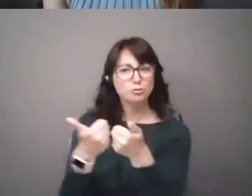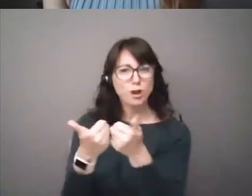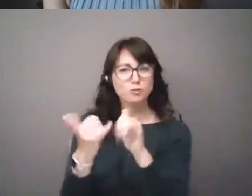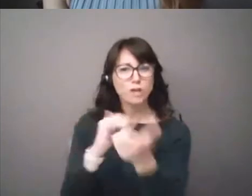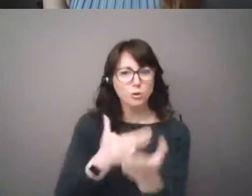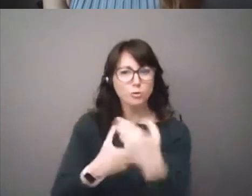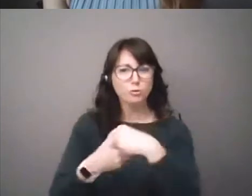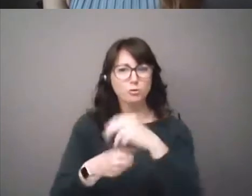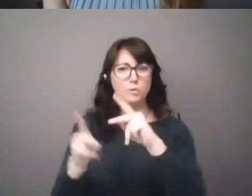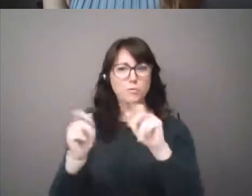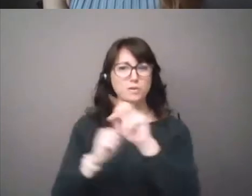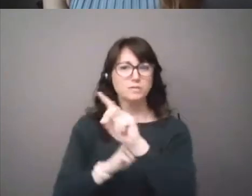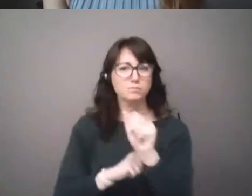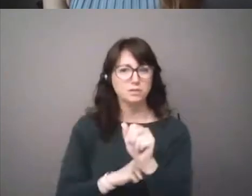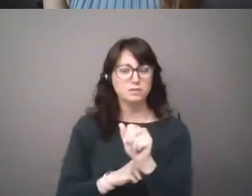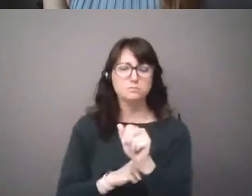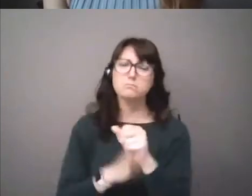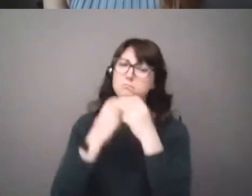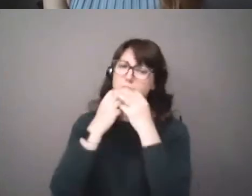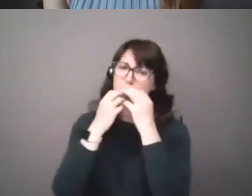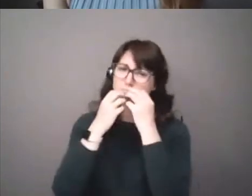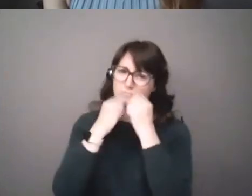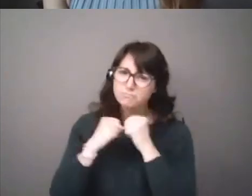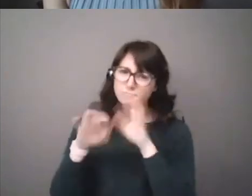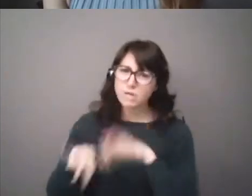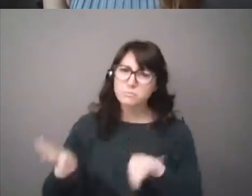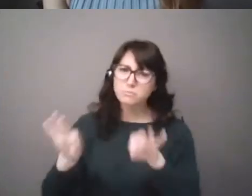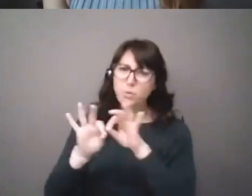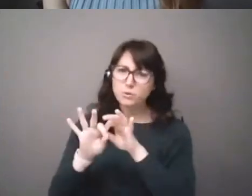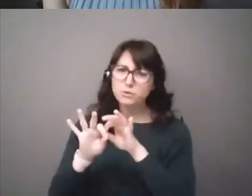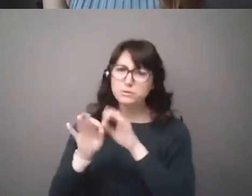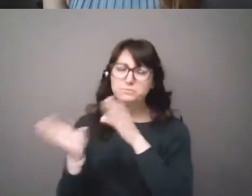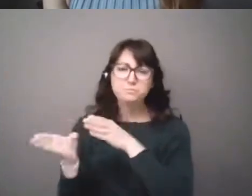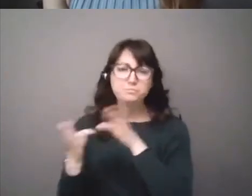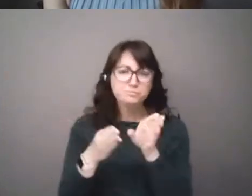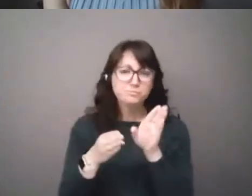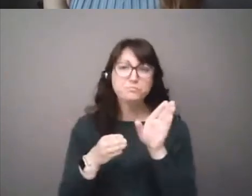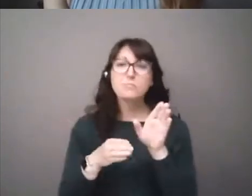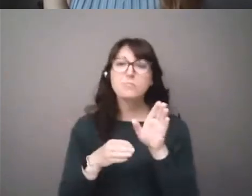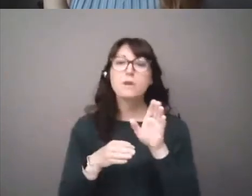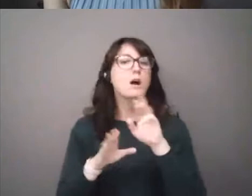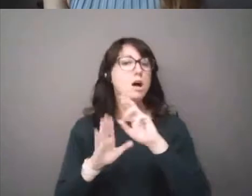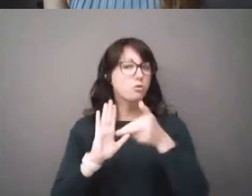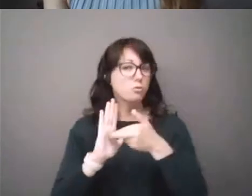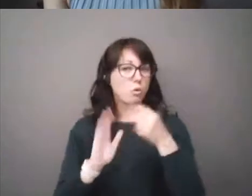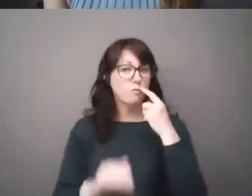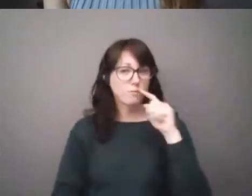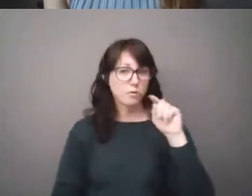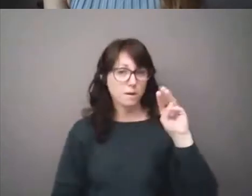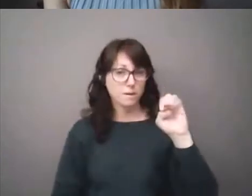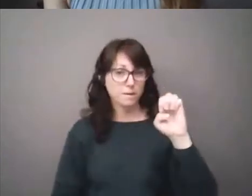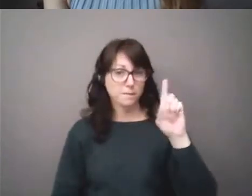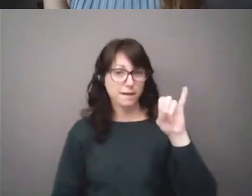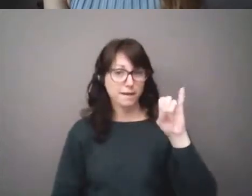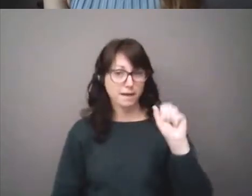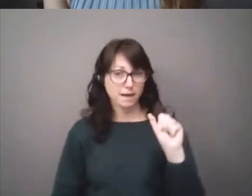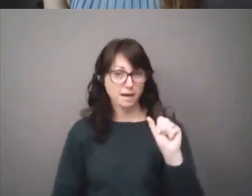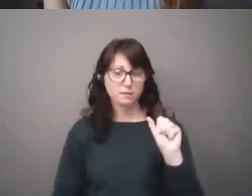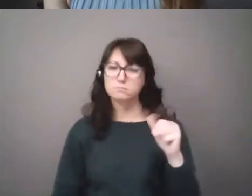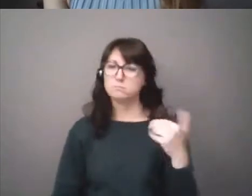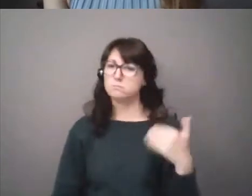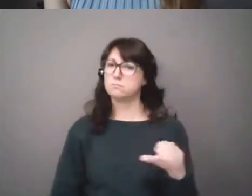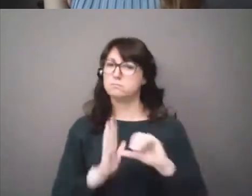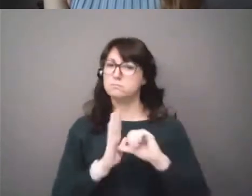important. The other thing, though, and getting back to the role of media, and this is absolutely key as we